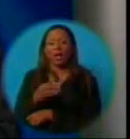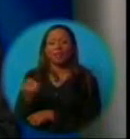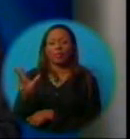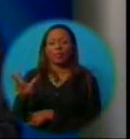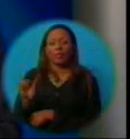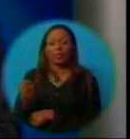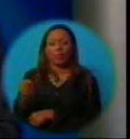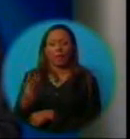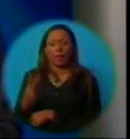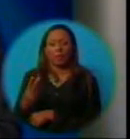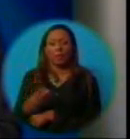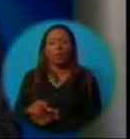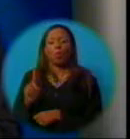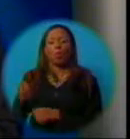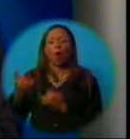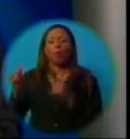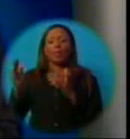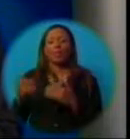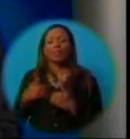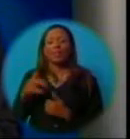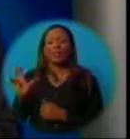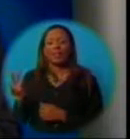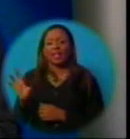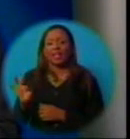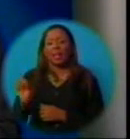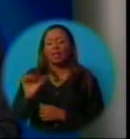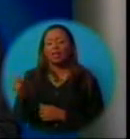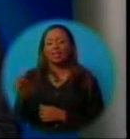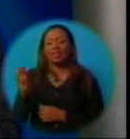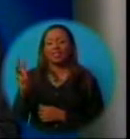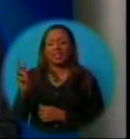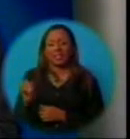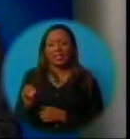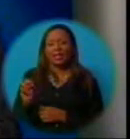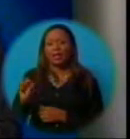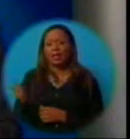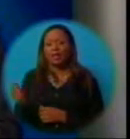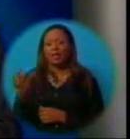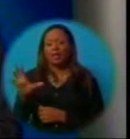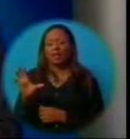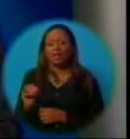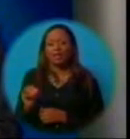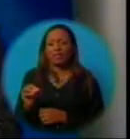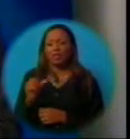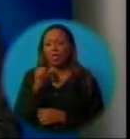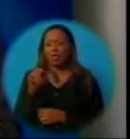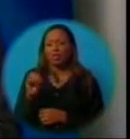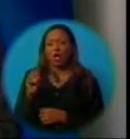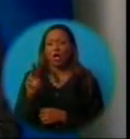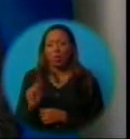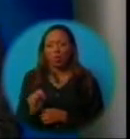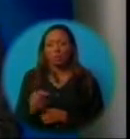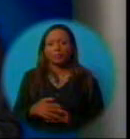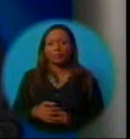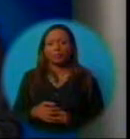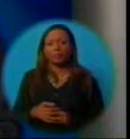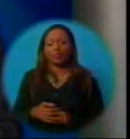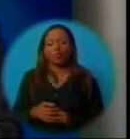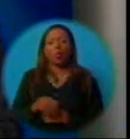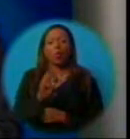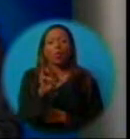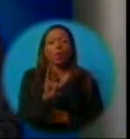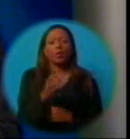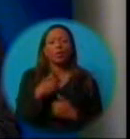and 312, Anthony Allen getting 79, Shane Paris 60, and Mario Rampasad 50 not out. The